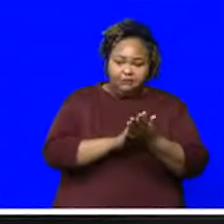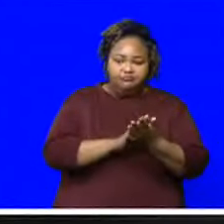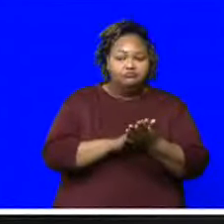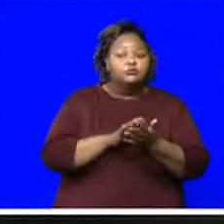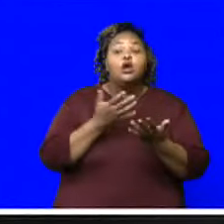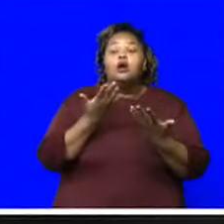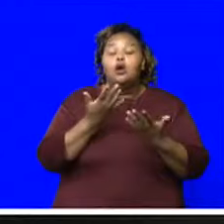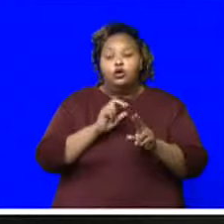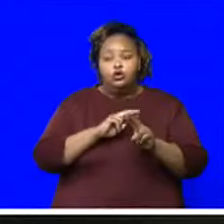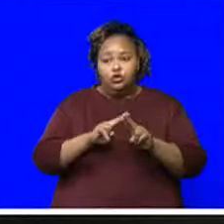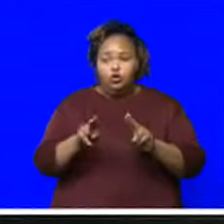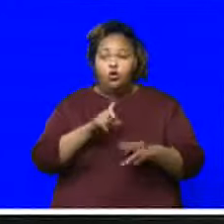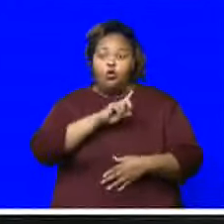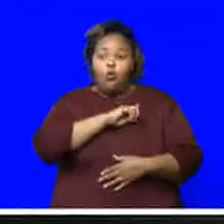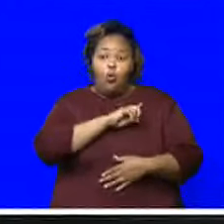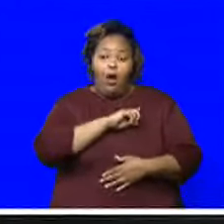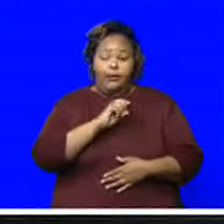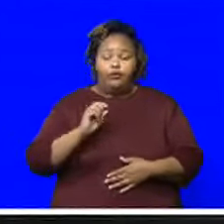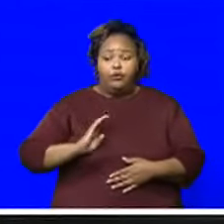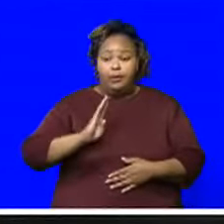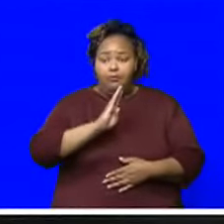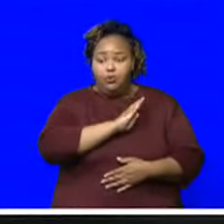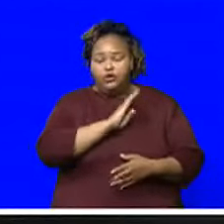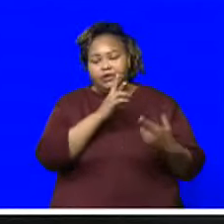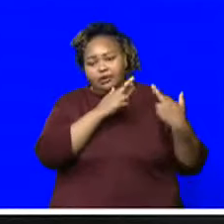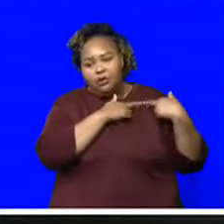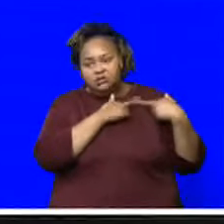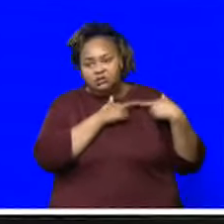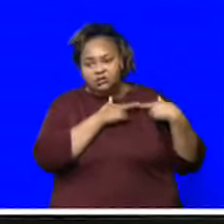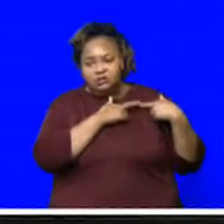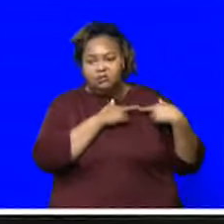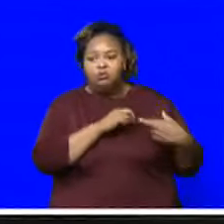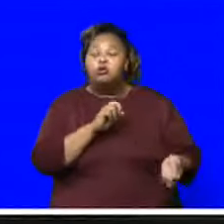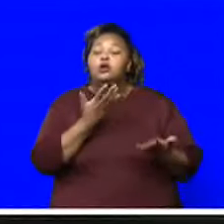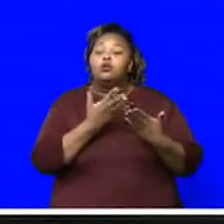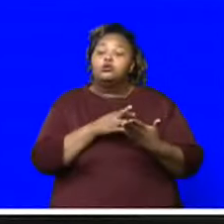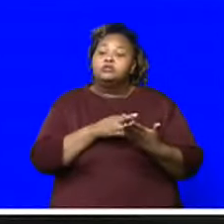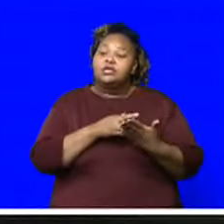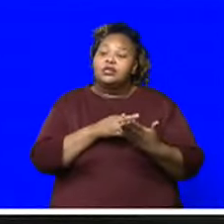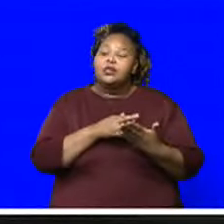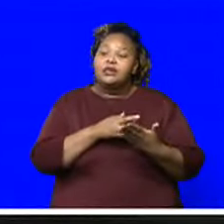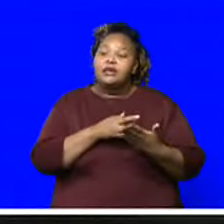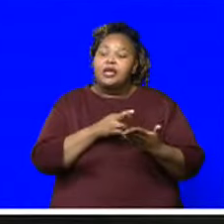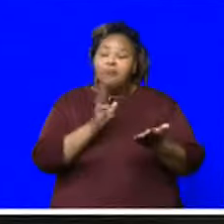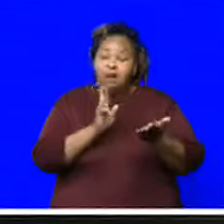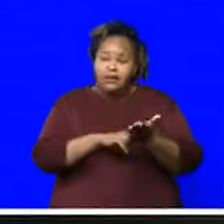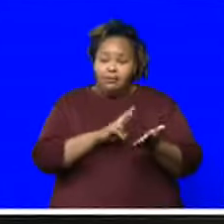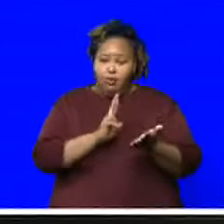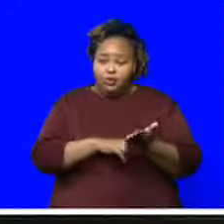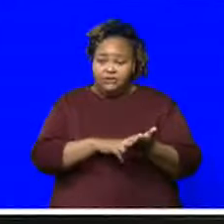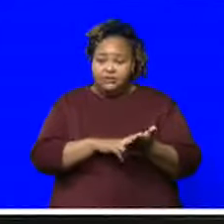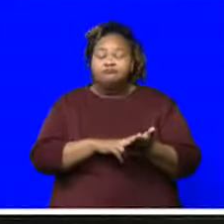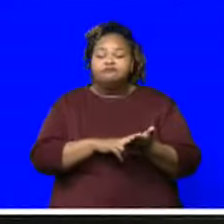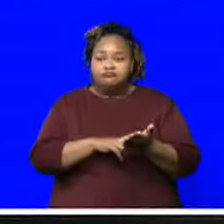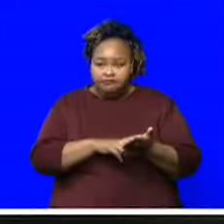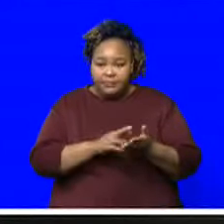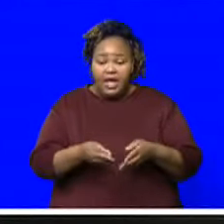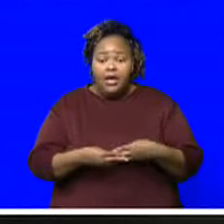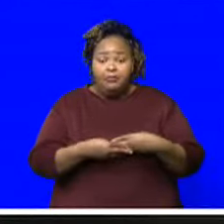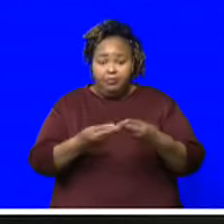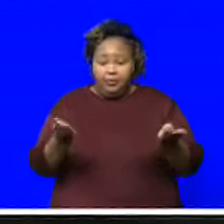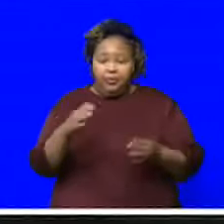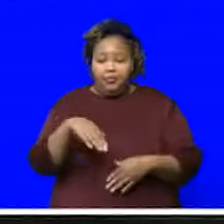reports quarterly siye sobabuka financial ukuthi basebenza kanjani nakukhona kuganga lokuthite